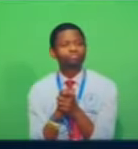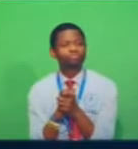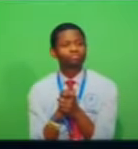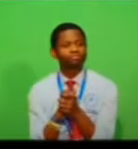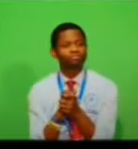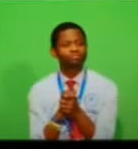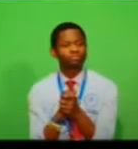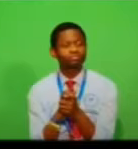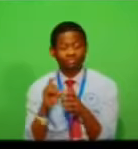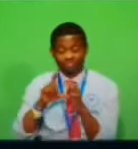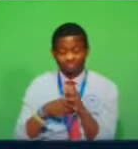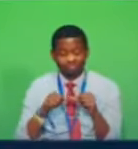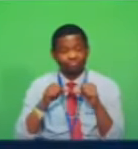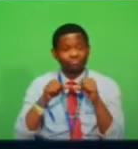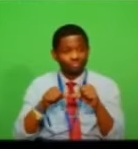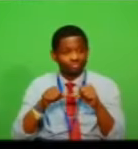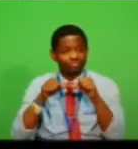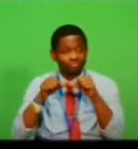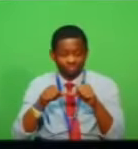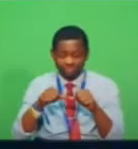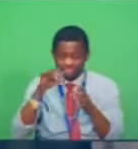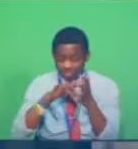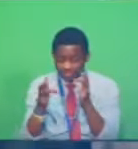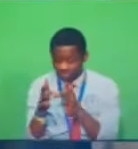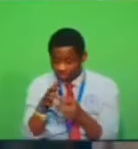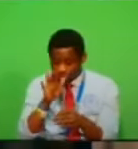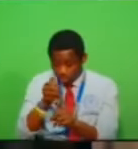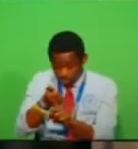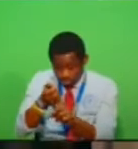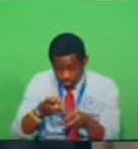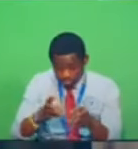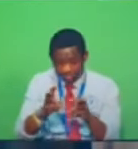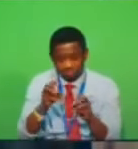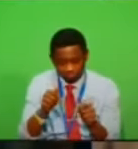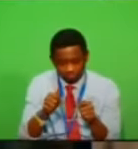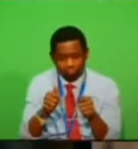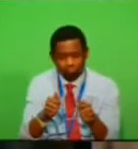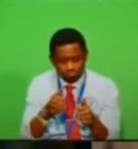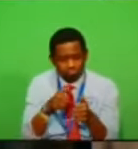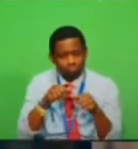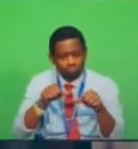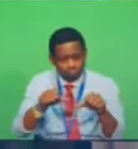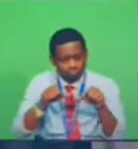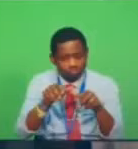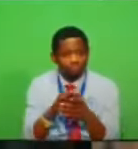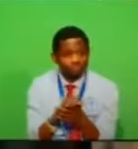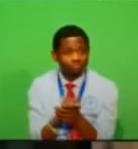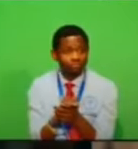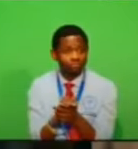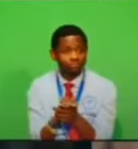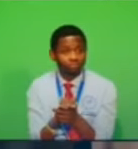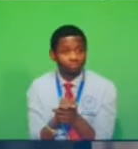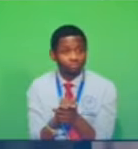And continued in his own way, that all the businesses that I've done, and people of